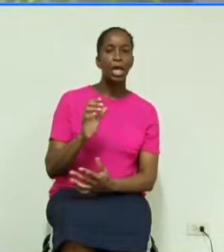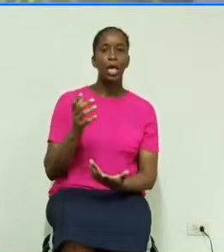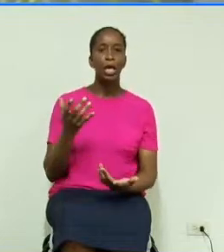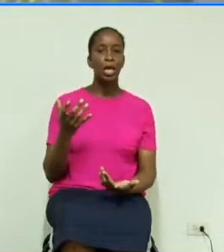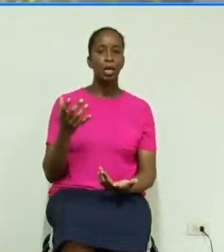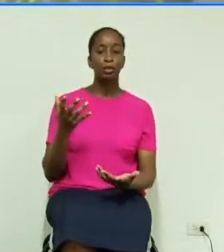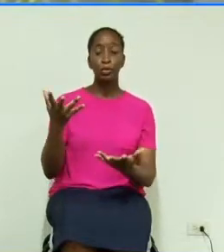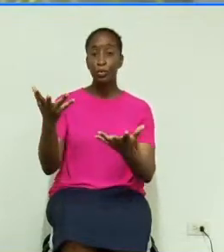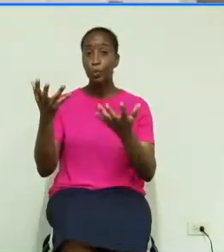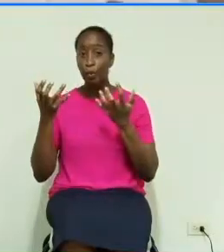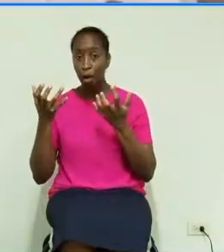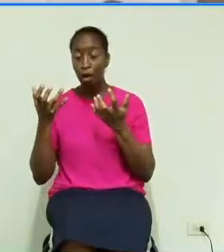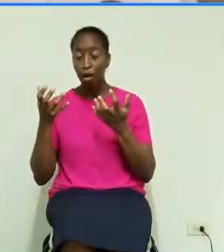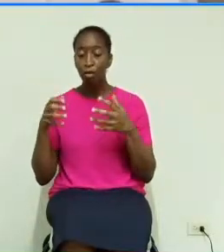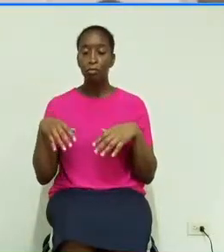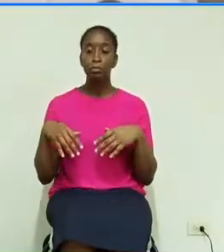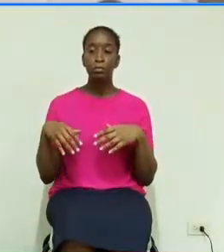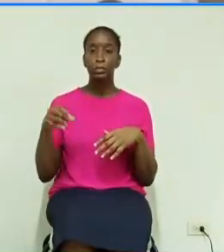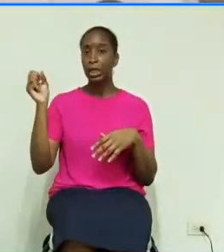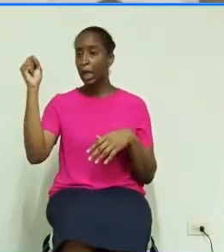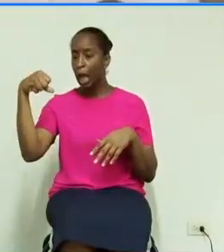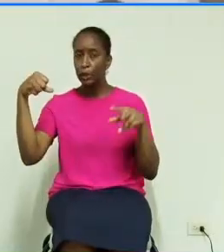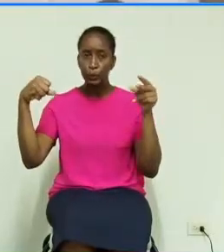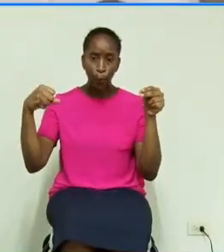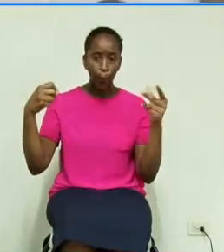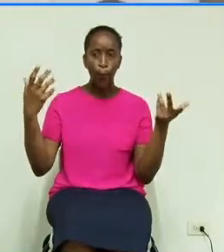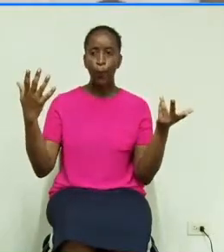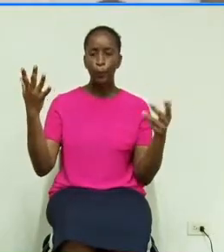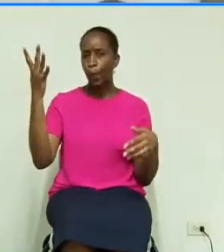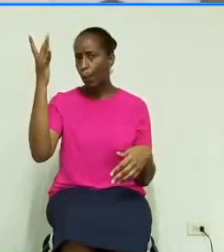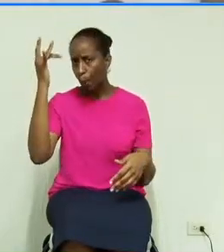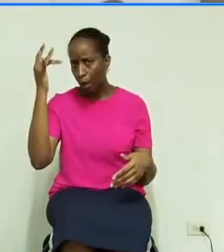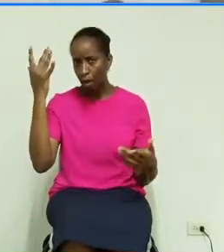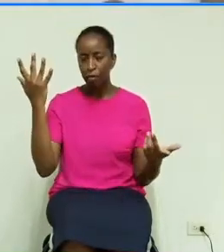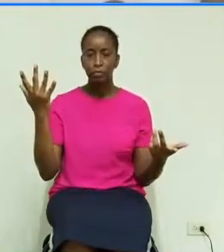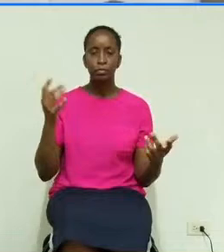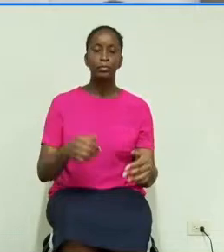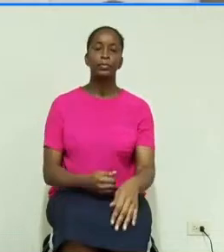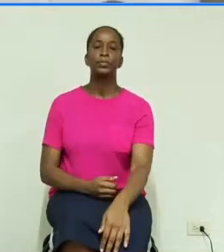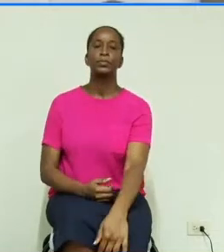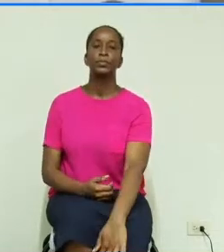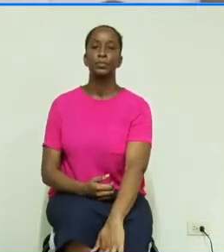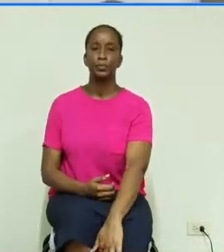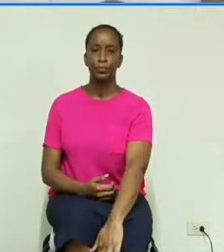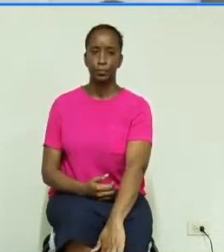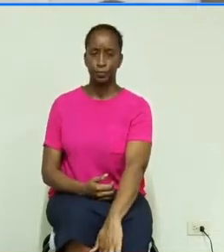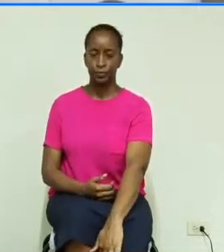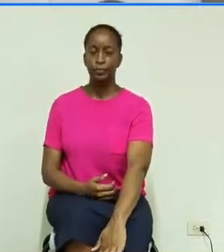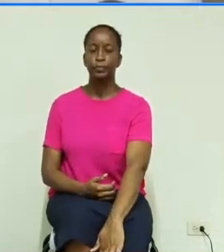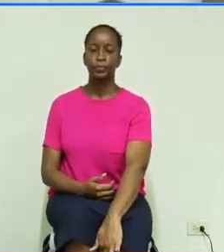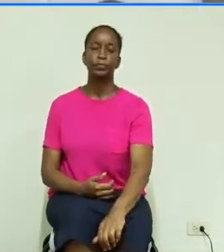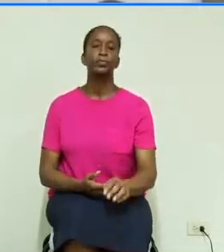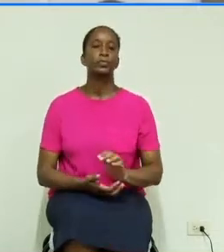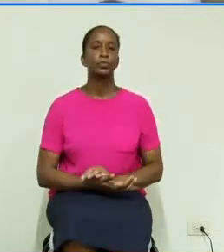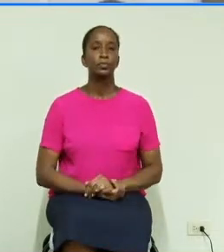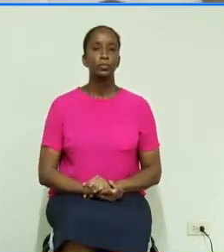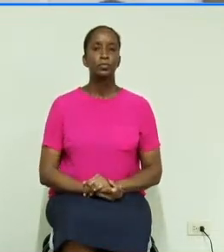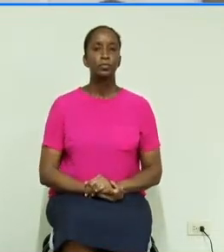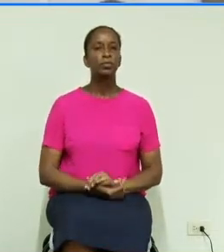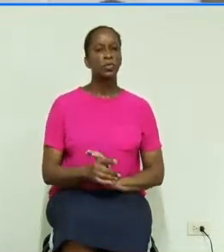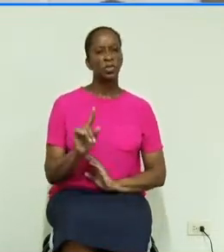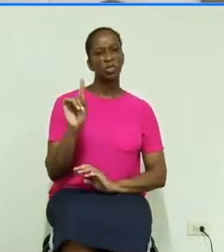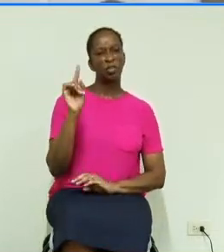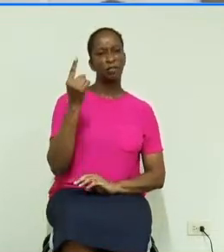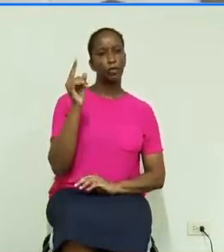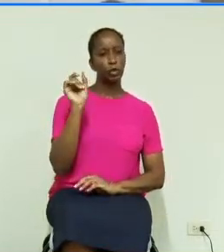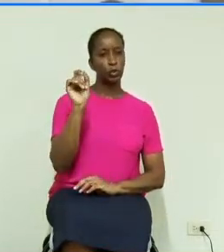Ms. Brathwaite, please. So I think I'll attempt to answer your first question,